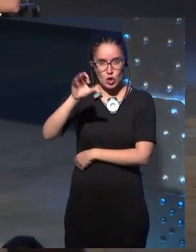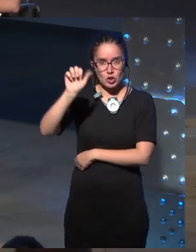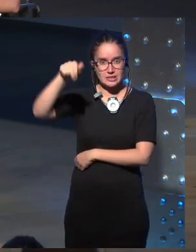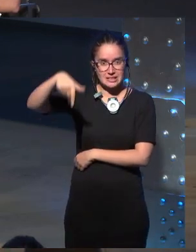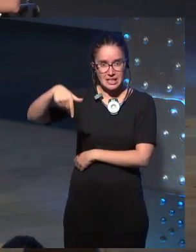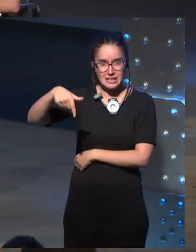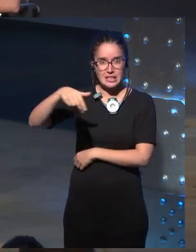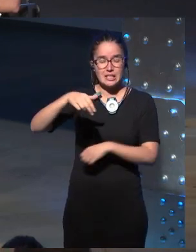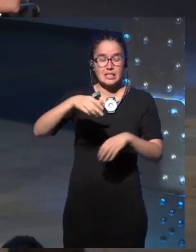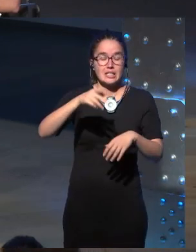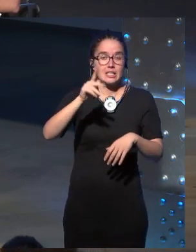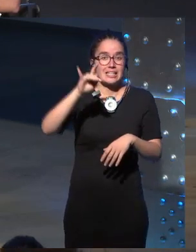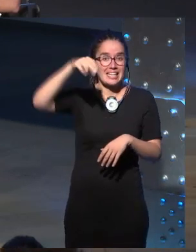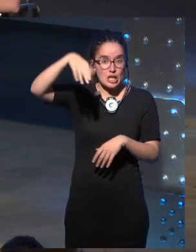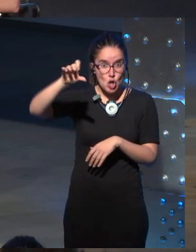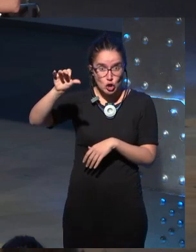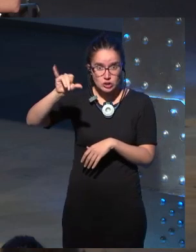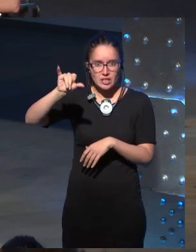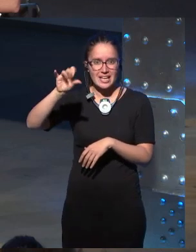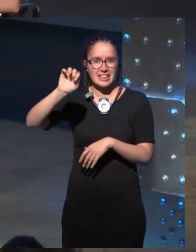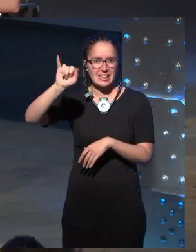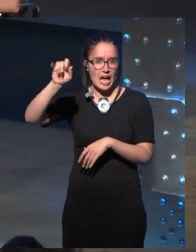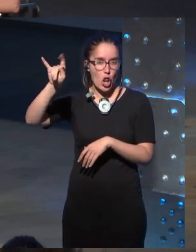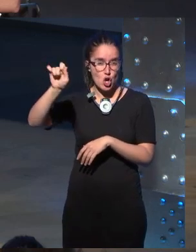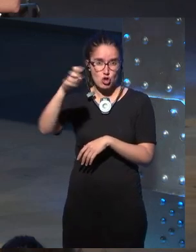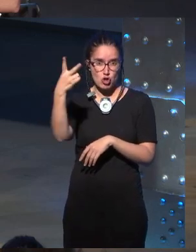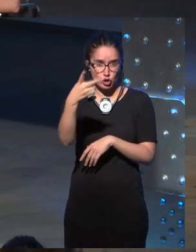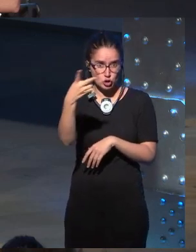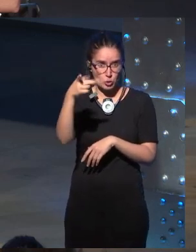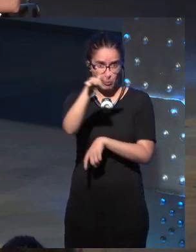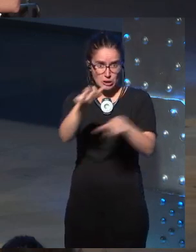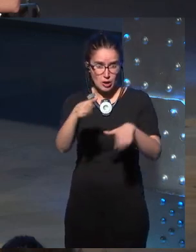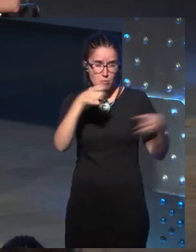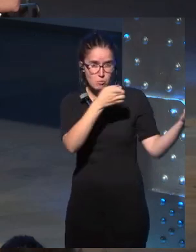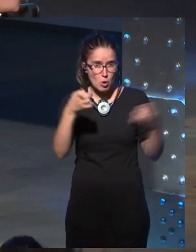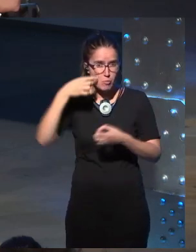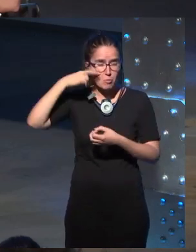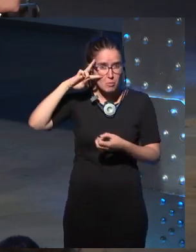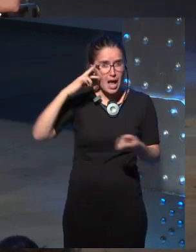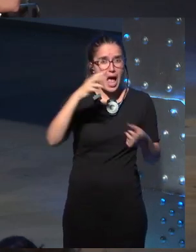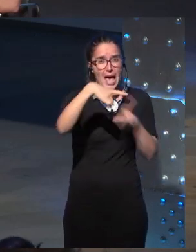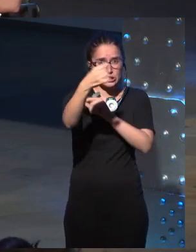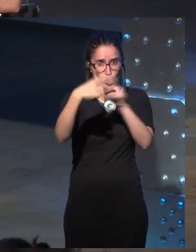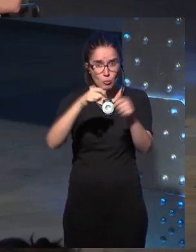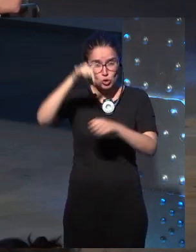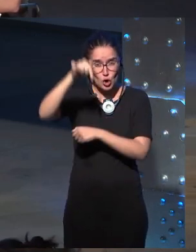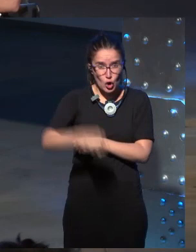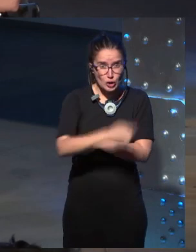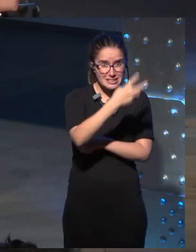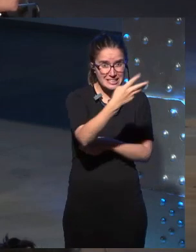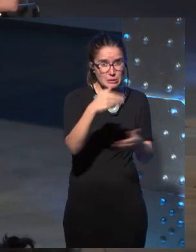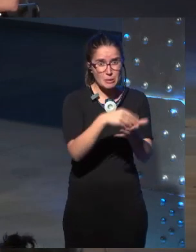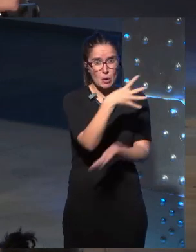astronomers. As of today, we know of about, confirmed, I think it's about 3,400, maybe even